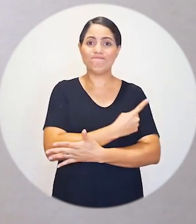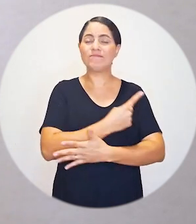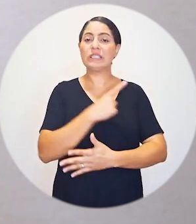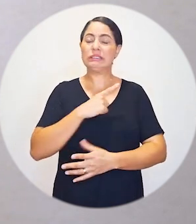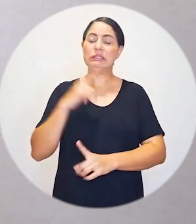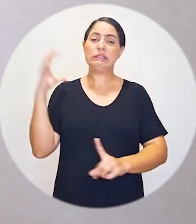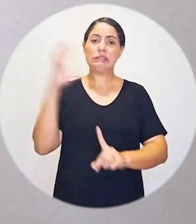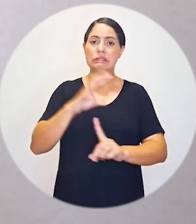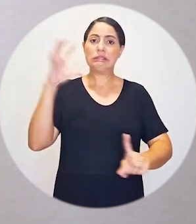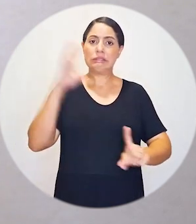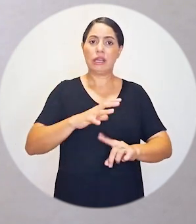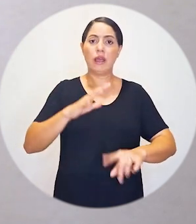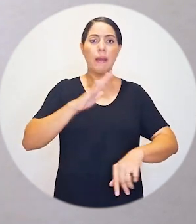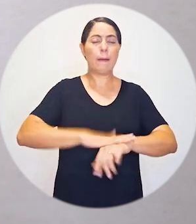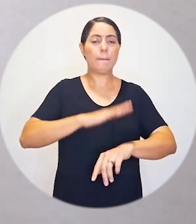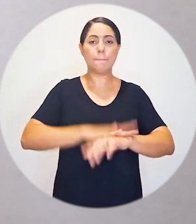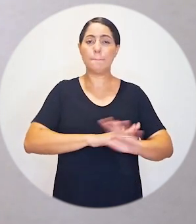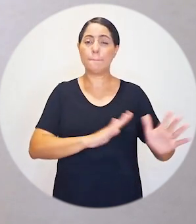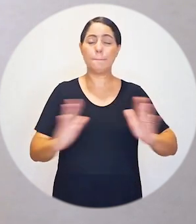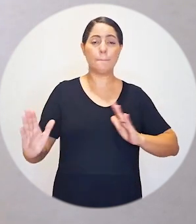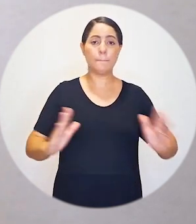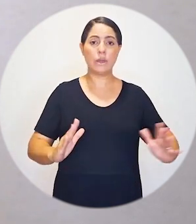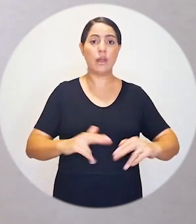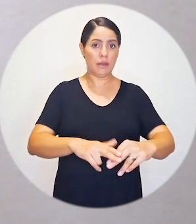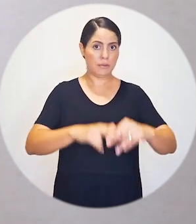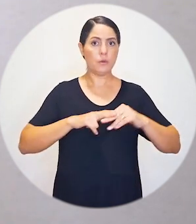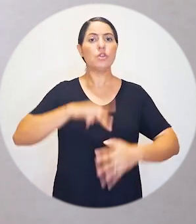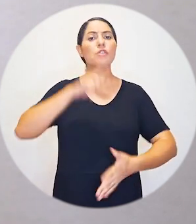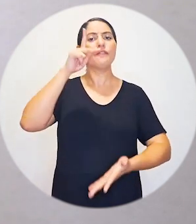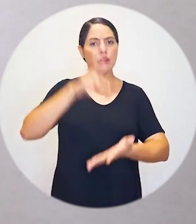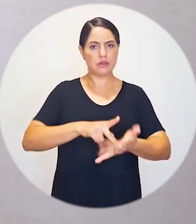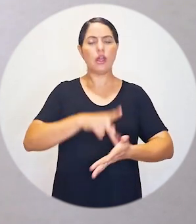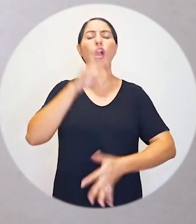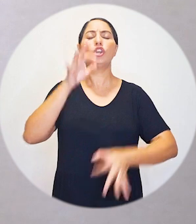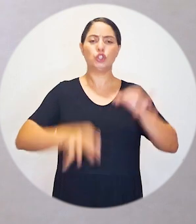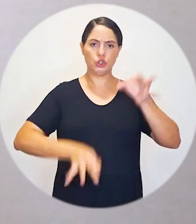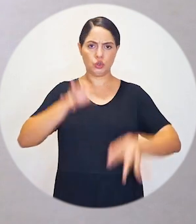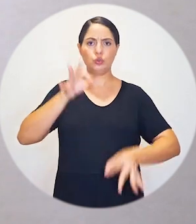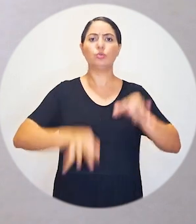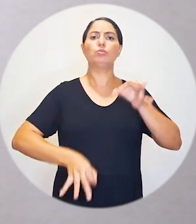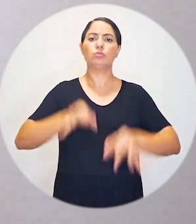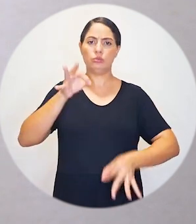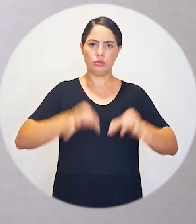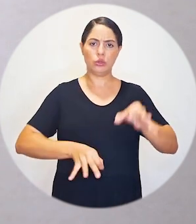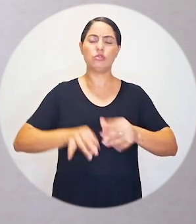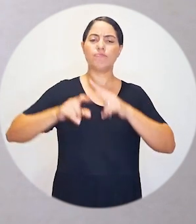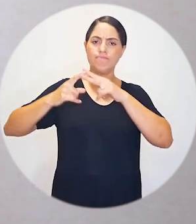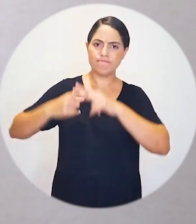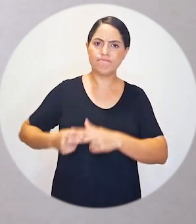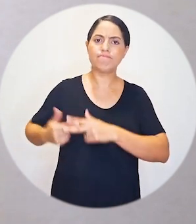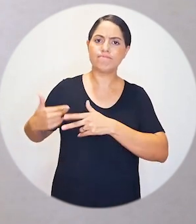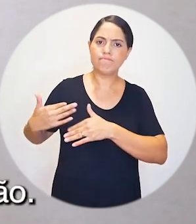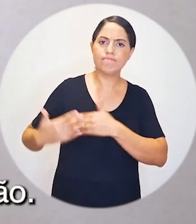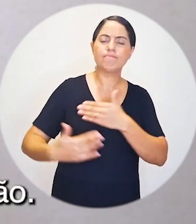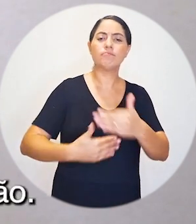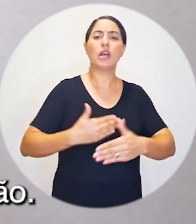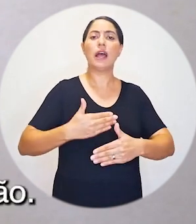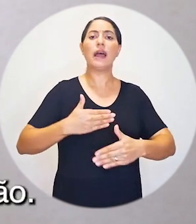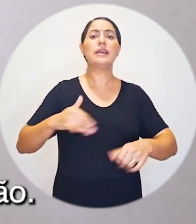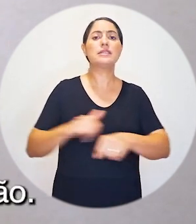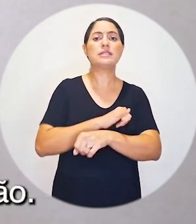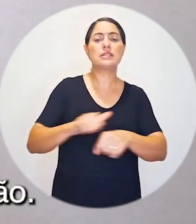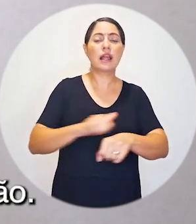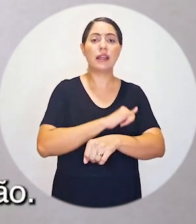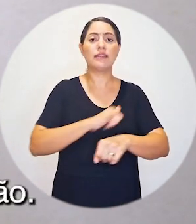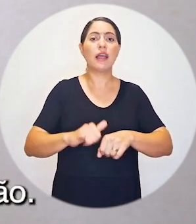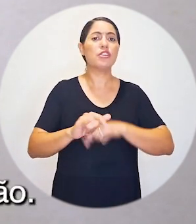and long-term consequences. Therefore, in addition to promoting truth, justice, and reparation, it is crucial